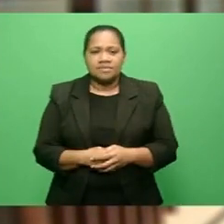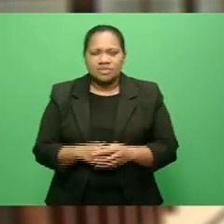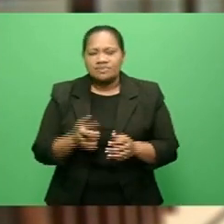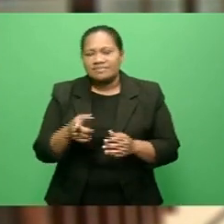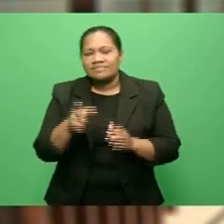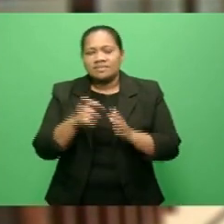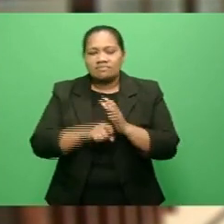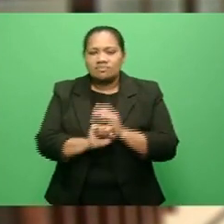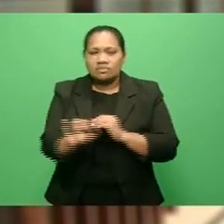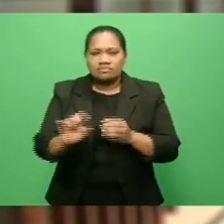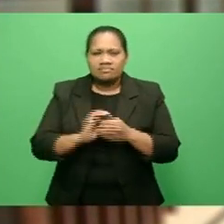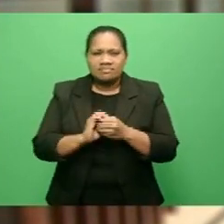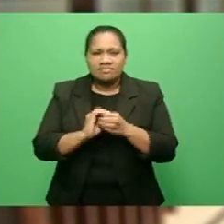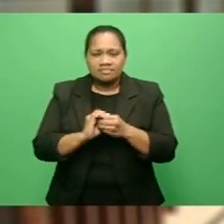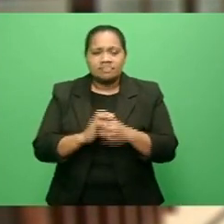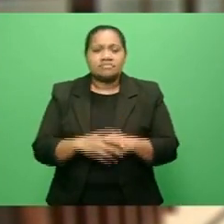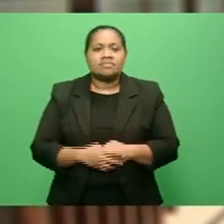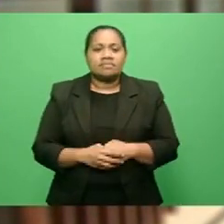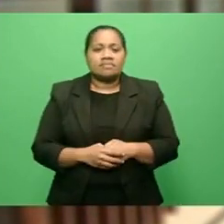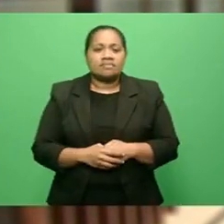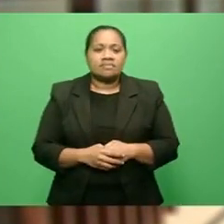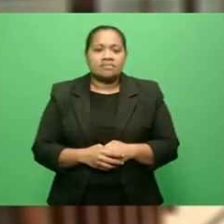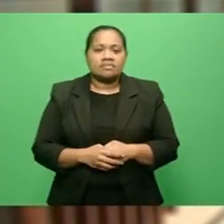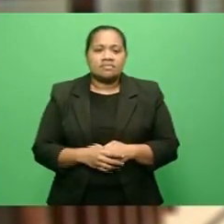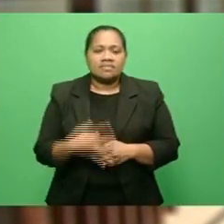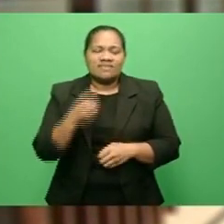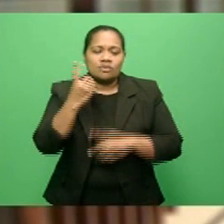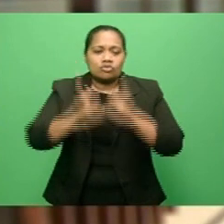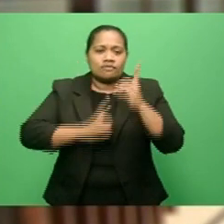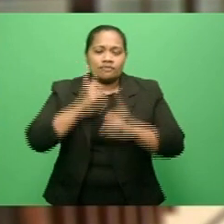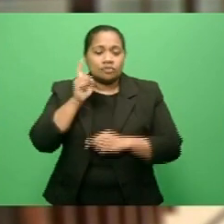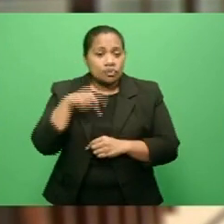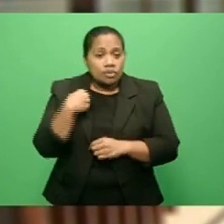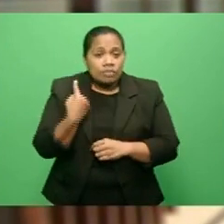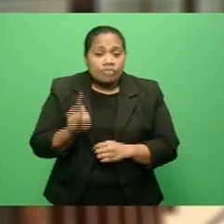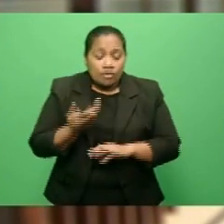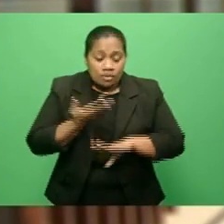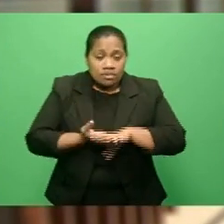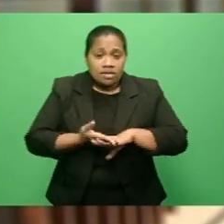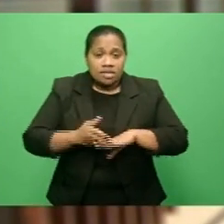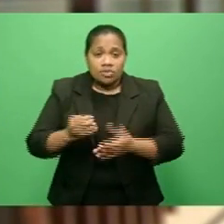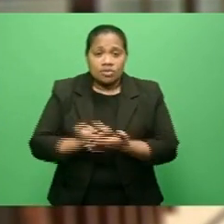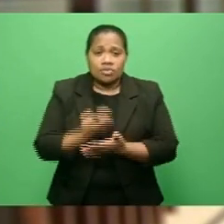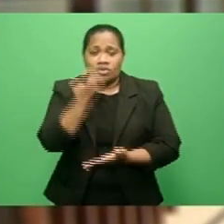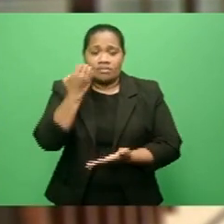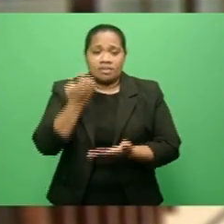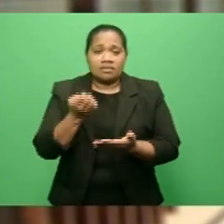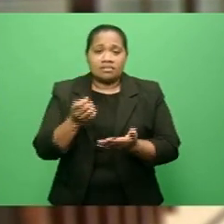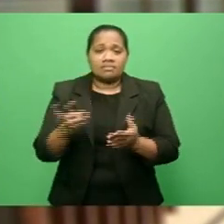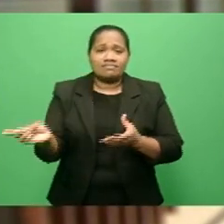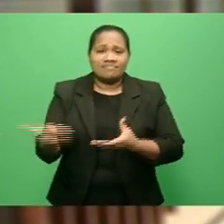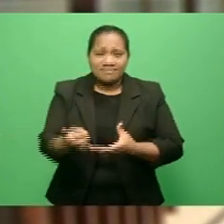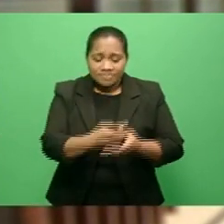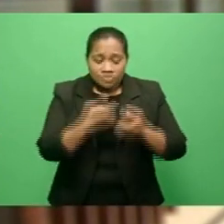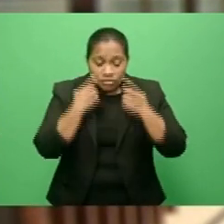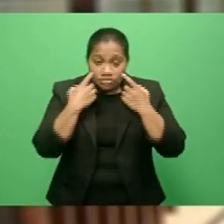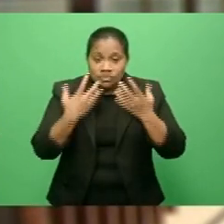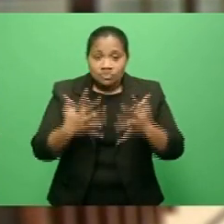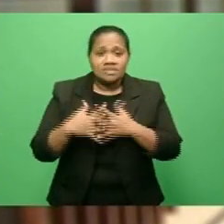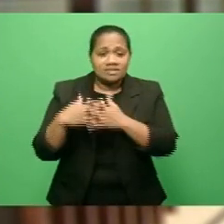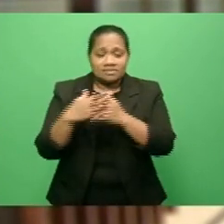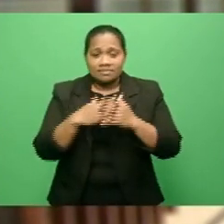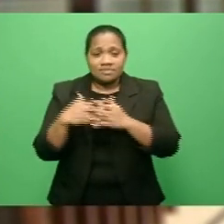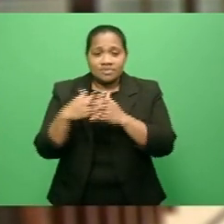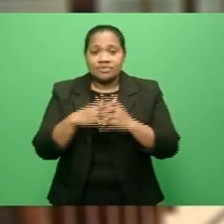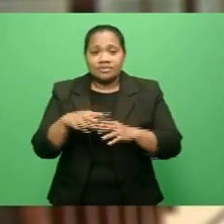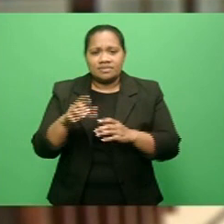Powell addresses the annual Central Bankers Conference tomorrow. New economic data shows orders for American-made capital goods increased